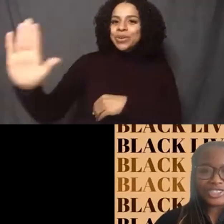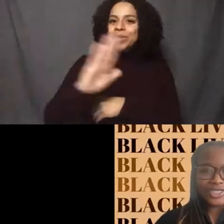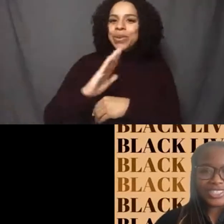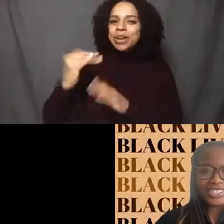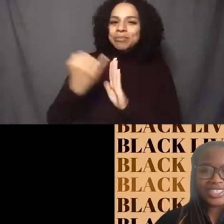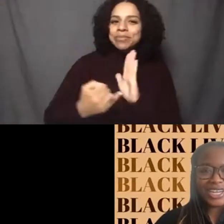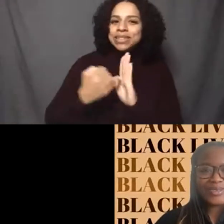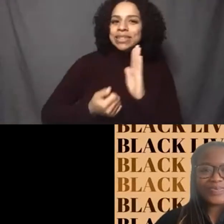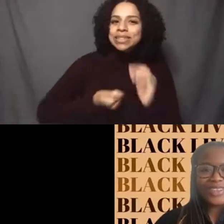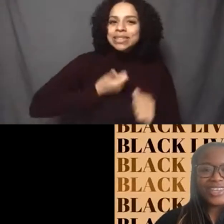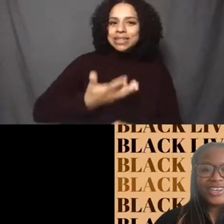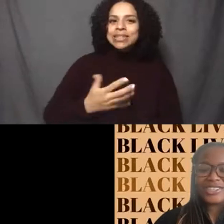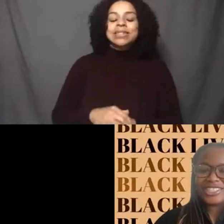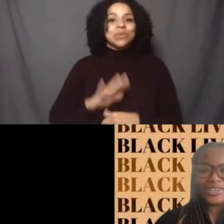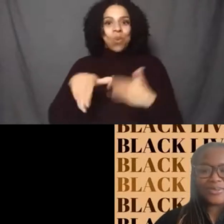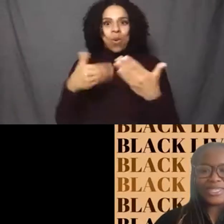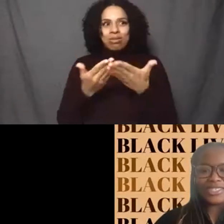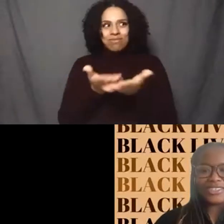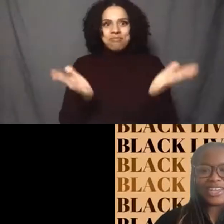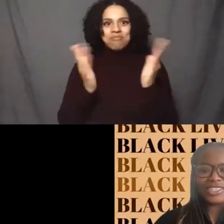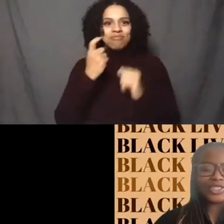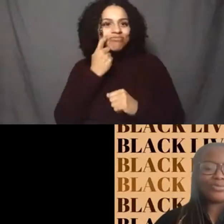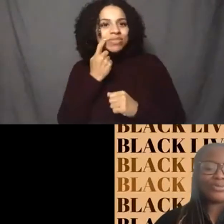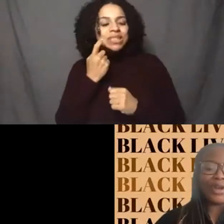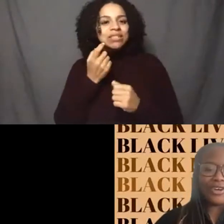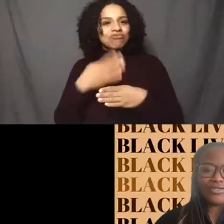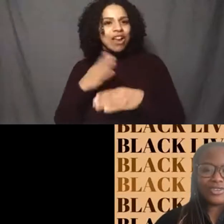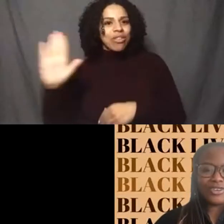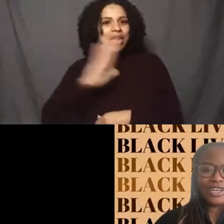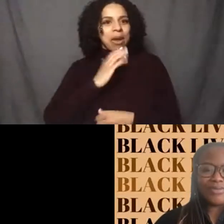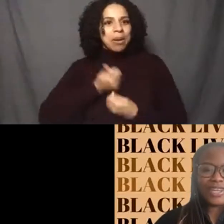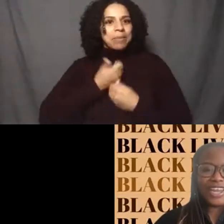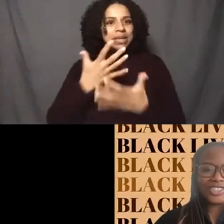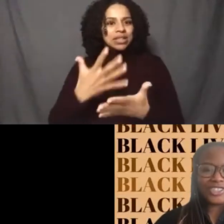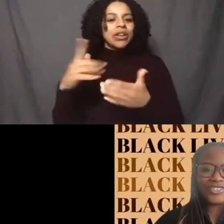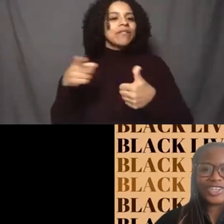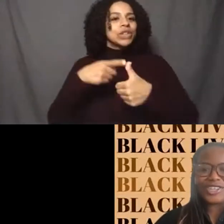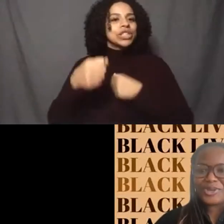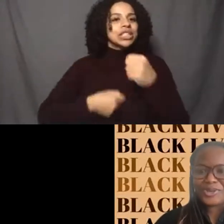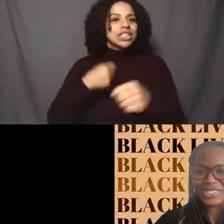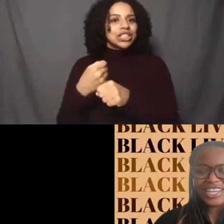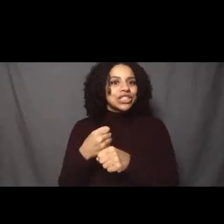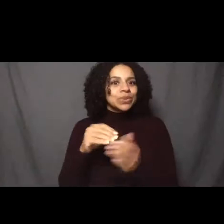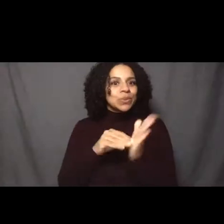year students who are sharing their pieces. So that is super powerful and that deserves